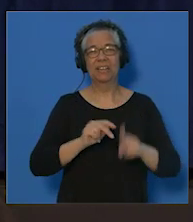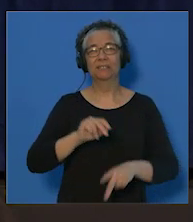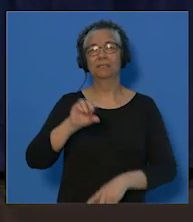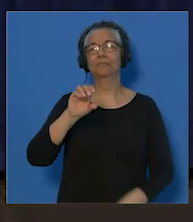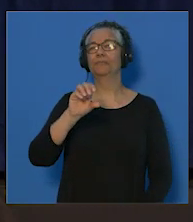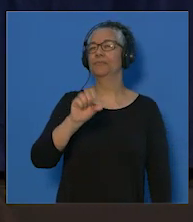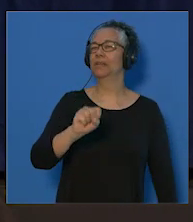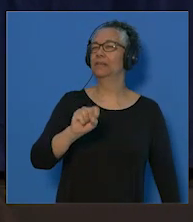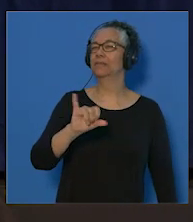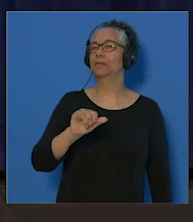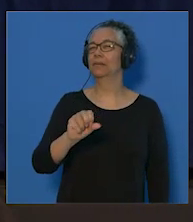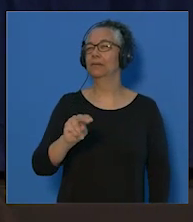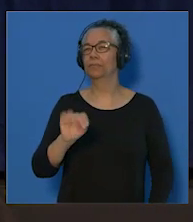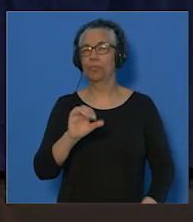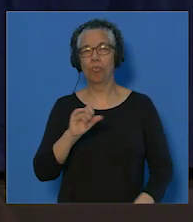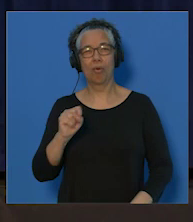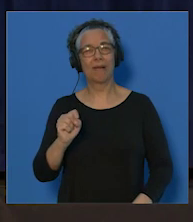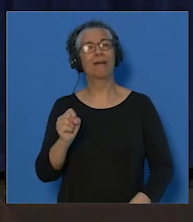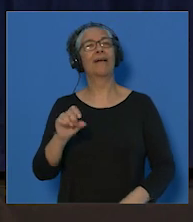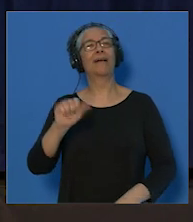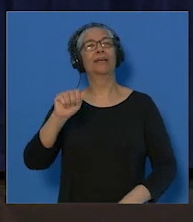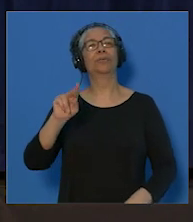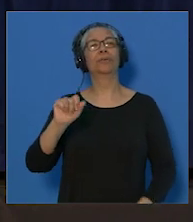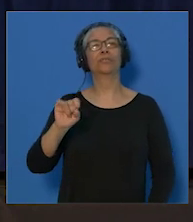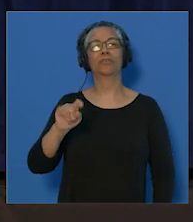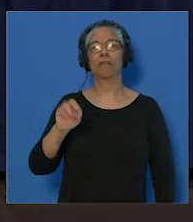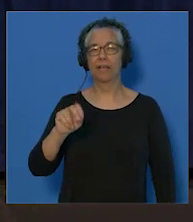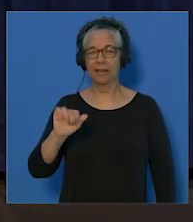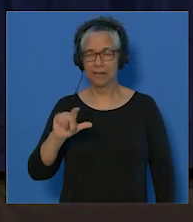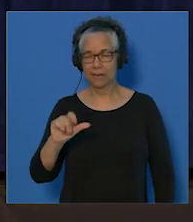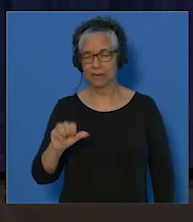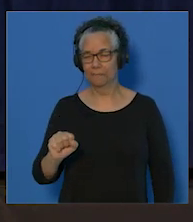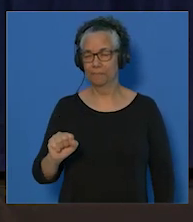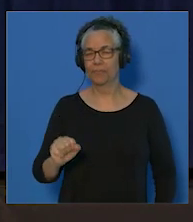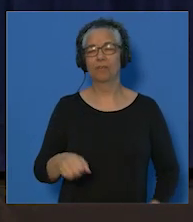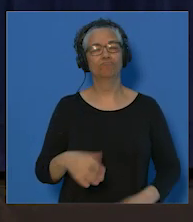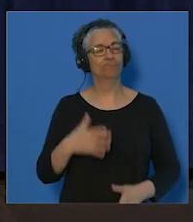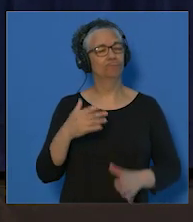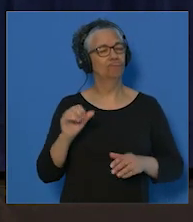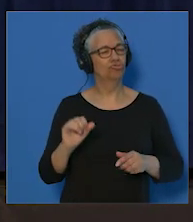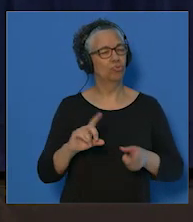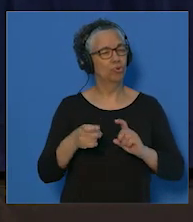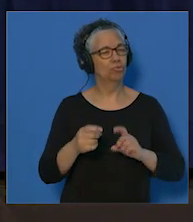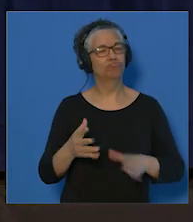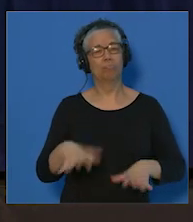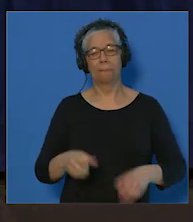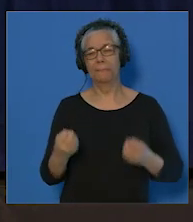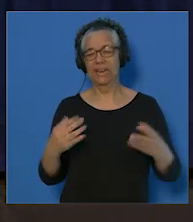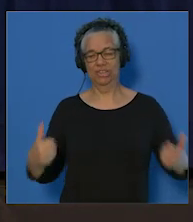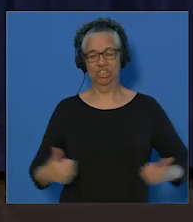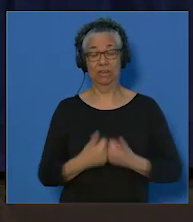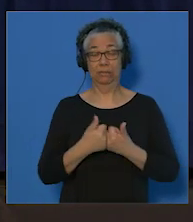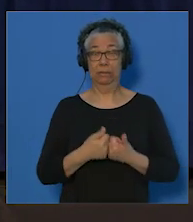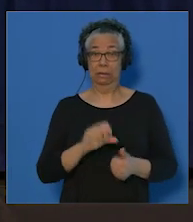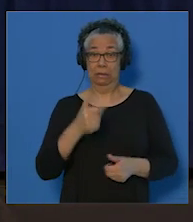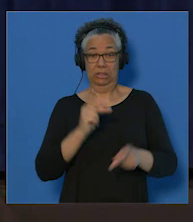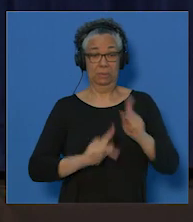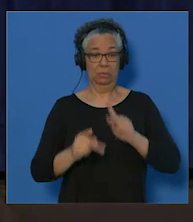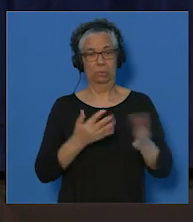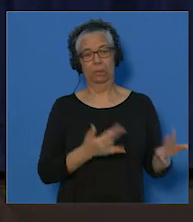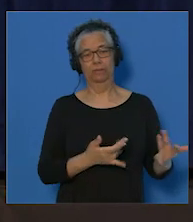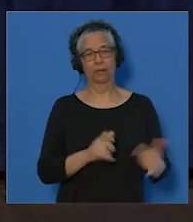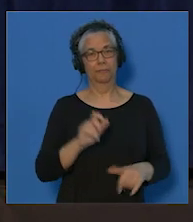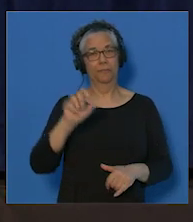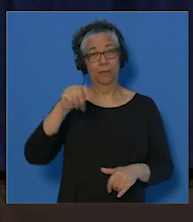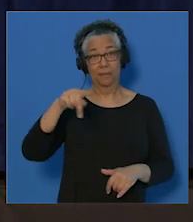have rushed to launch apps, there are well-documented challenges. Others are waiting on Apple and Google, who have